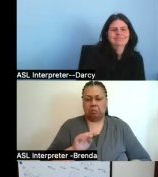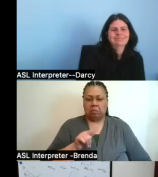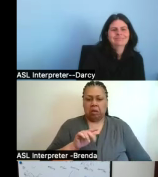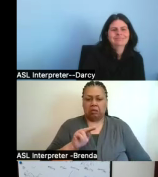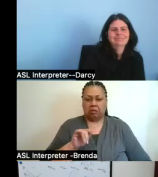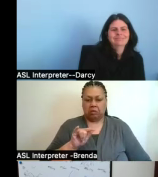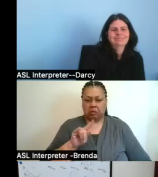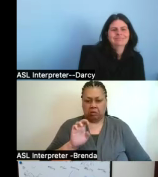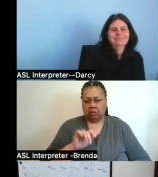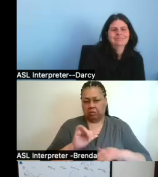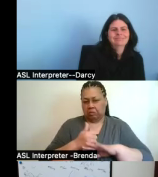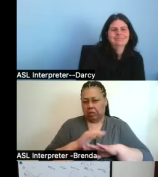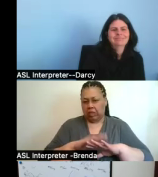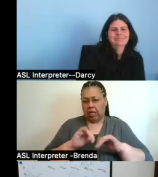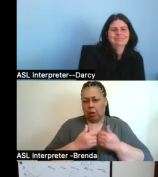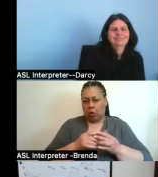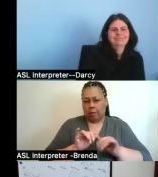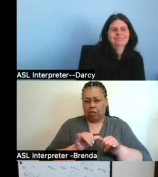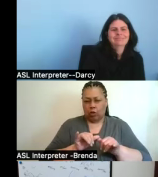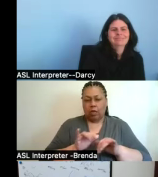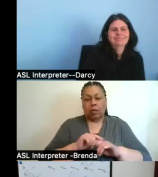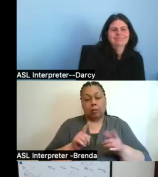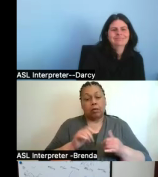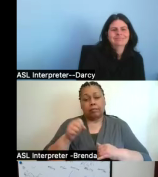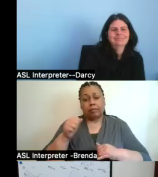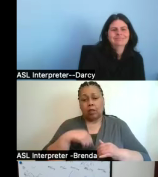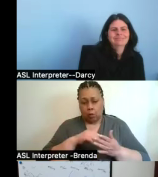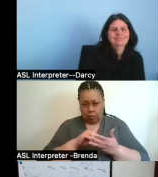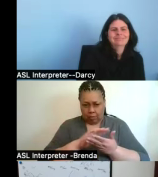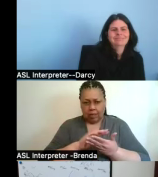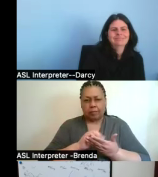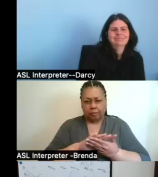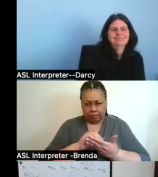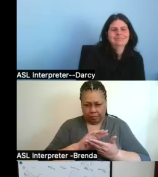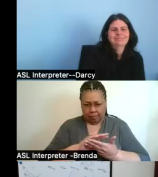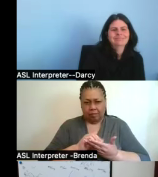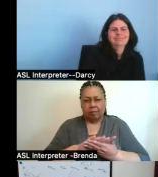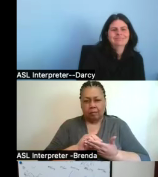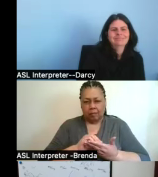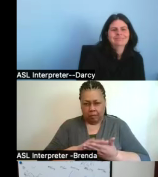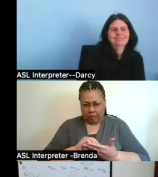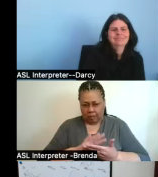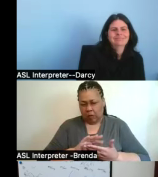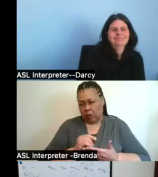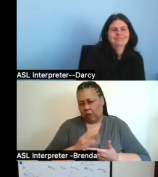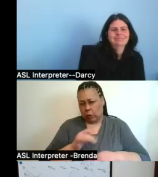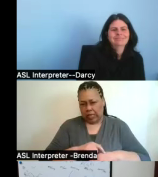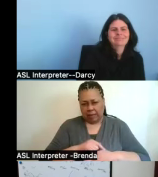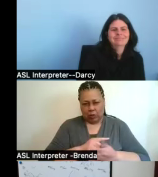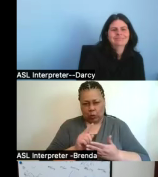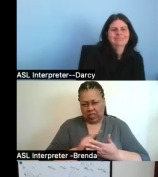that we measure them, at least. But yeah, we do record them, a few times a week at